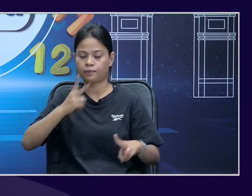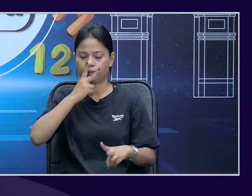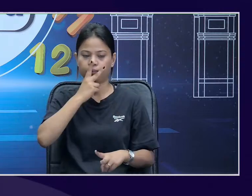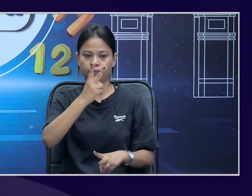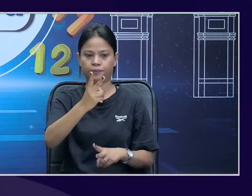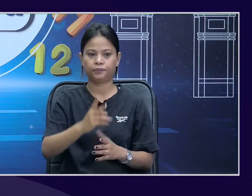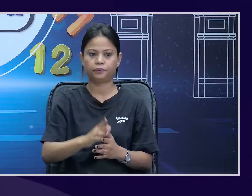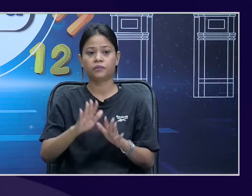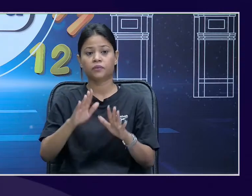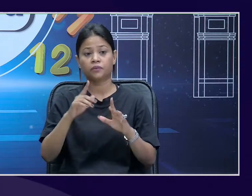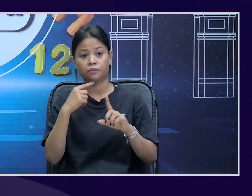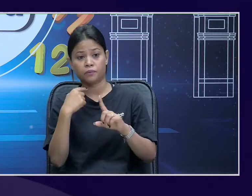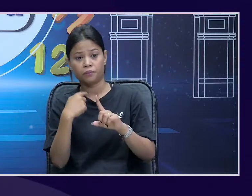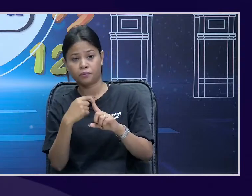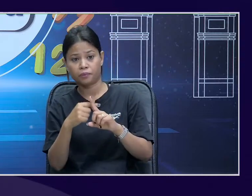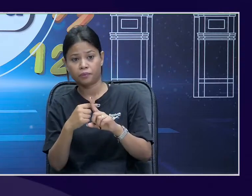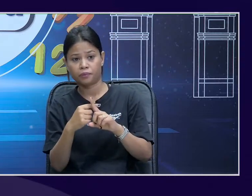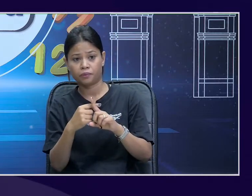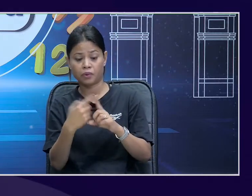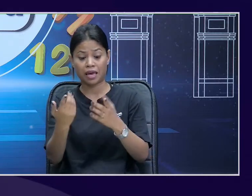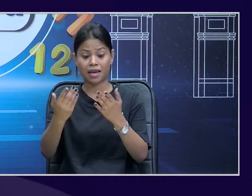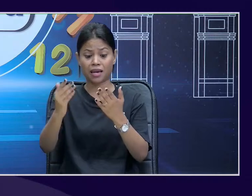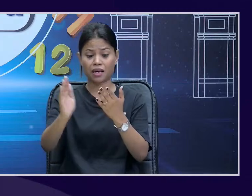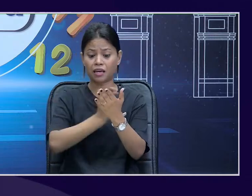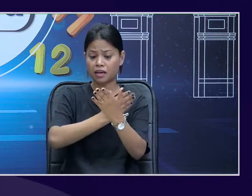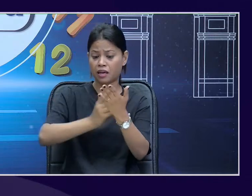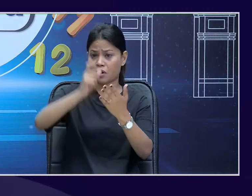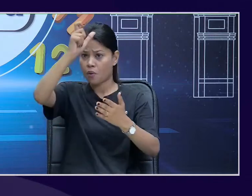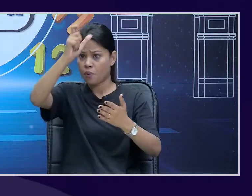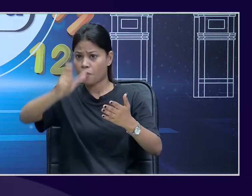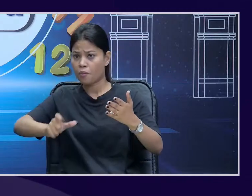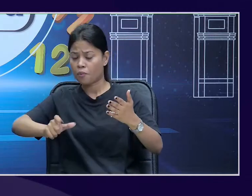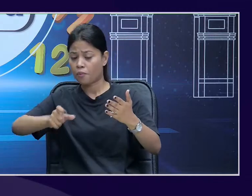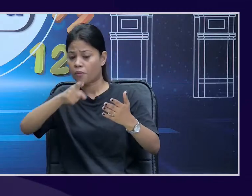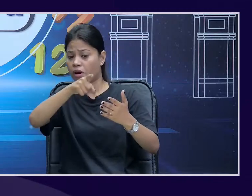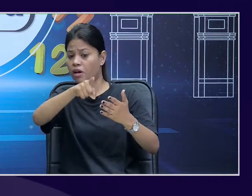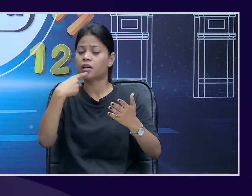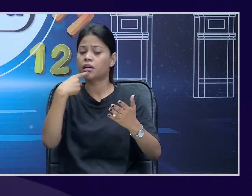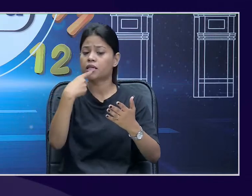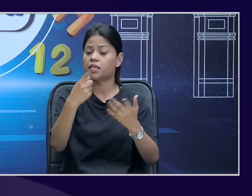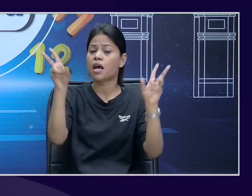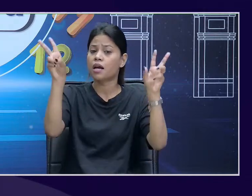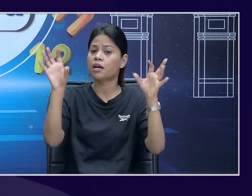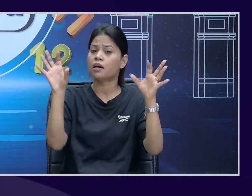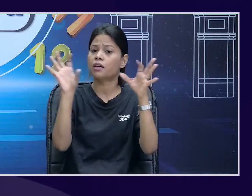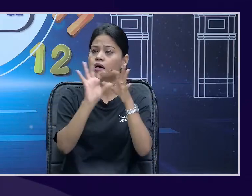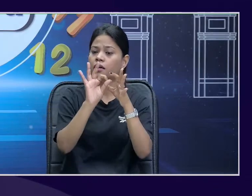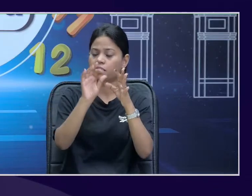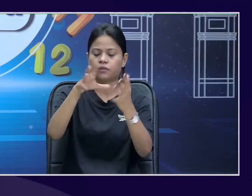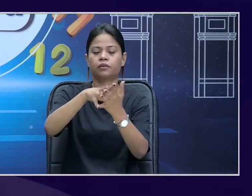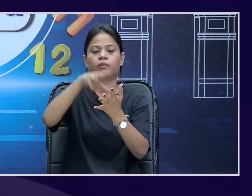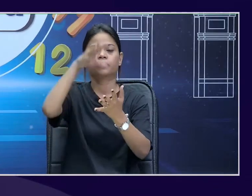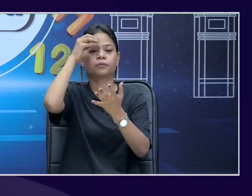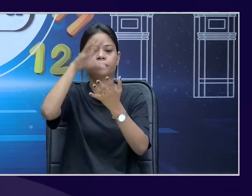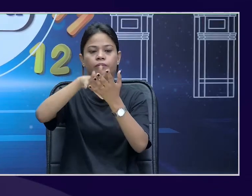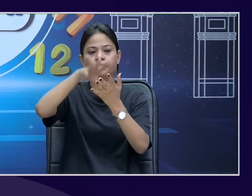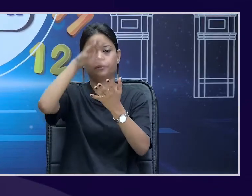and what the poet is saying about the trains in the poem. Okay.